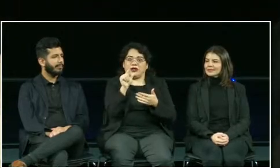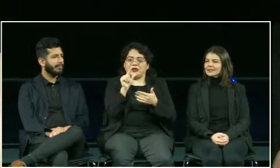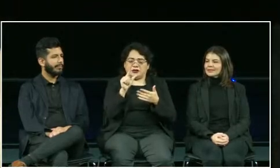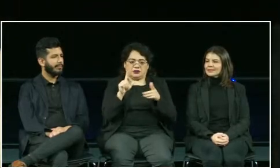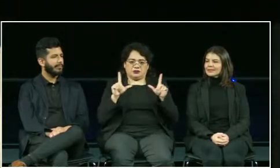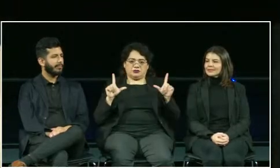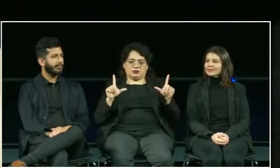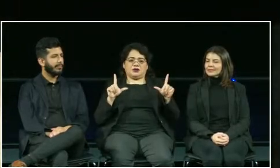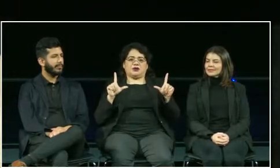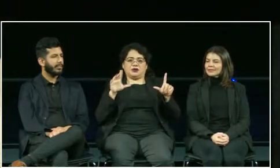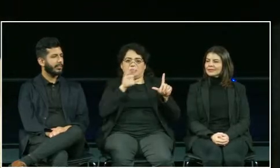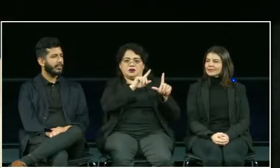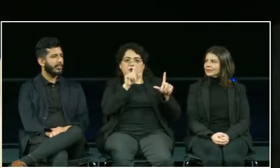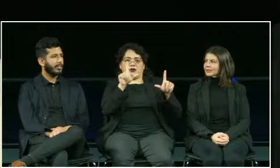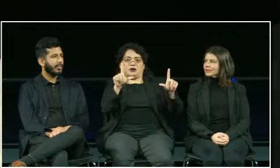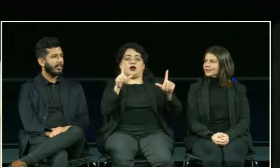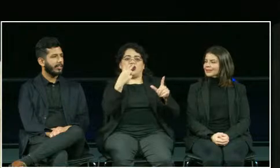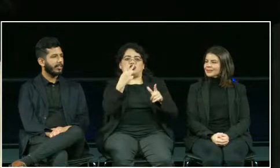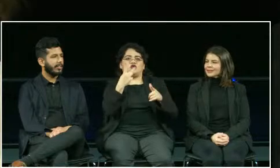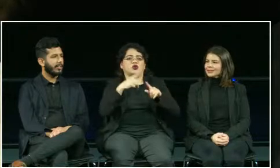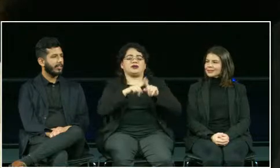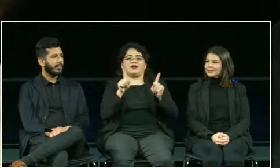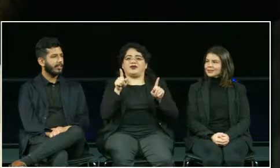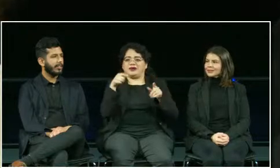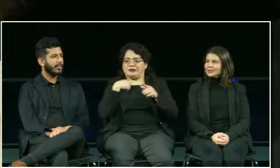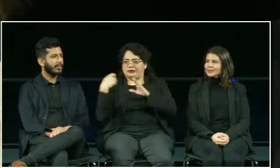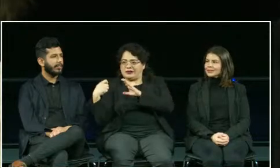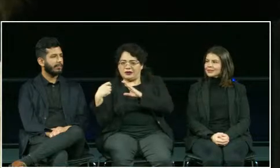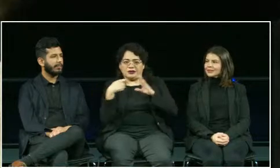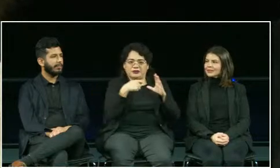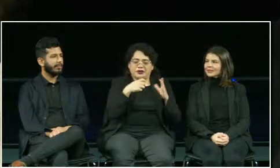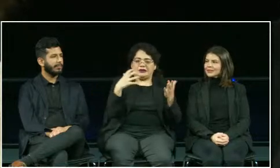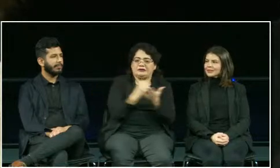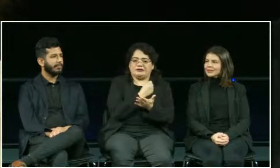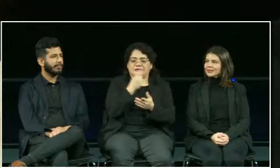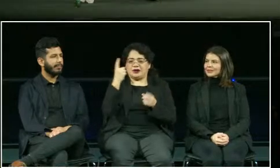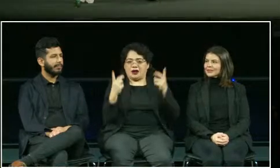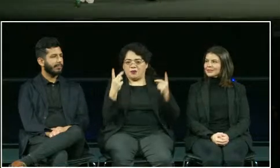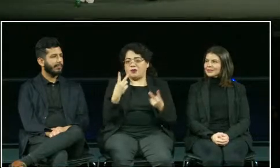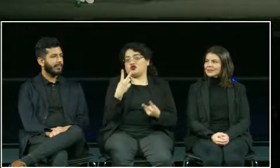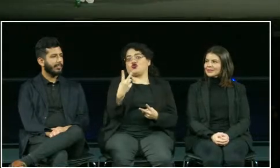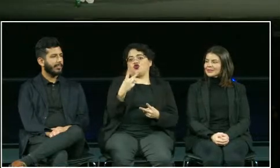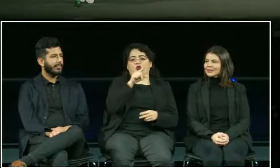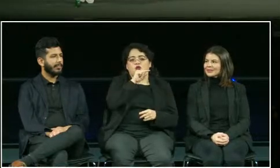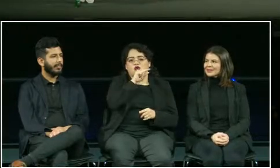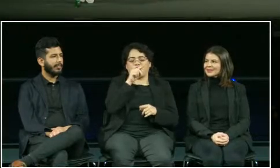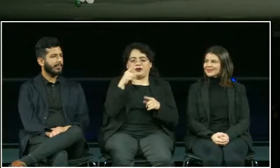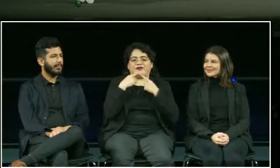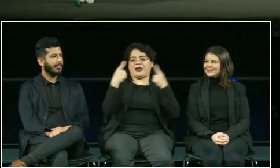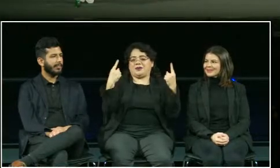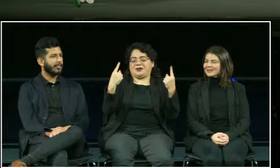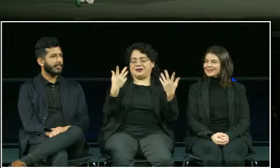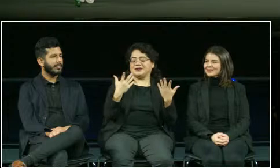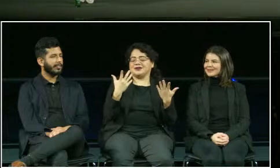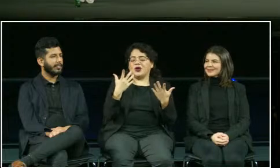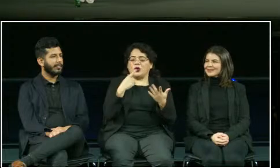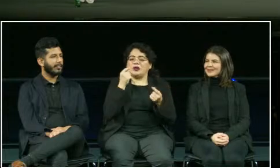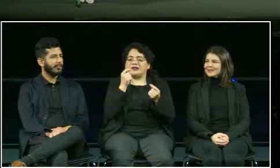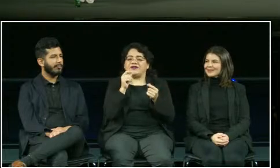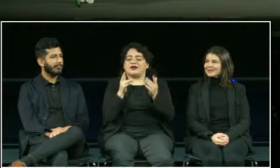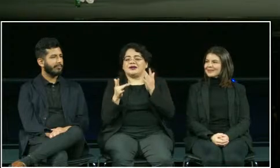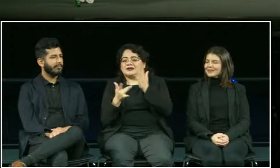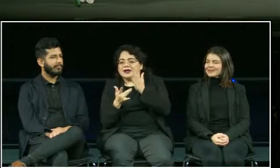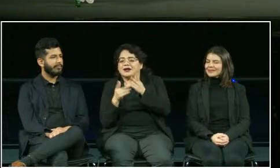the two birds, yeah. They get tired really quickly. When one gets tired. Yeah, yeah. Okay. So it's a mix of a lot of things to make that